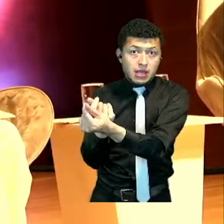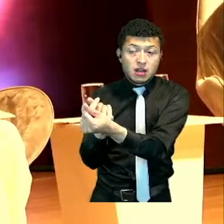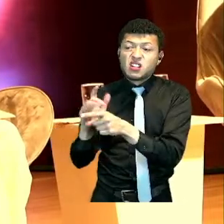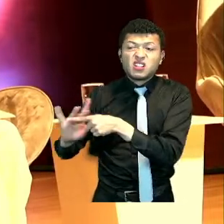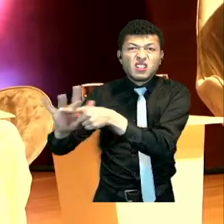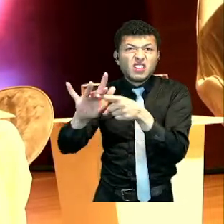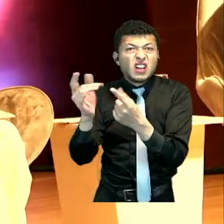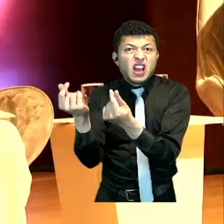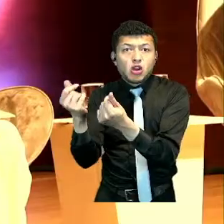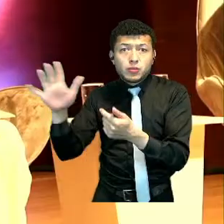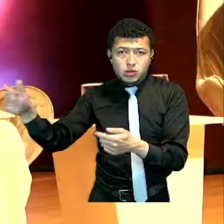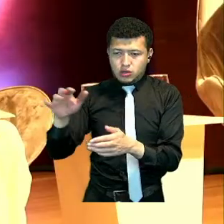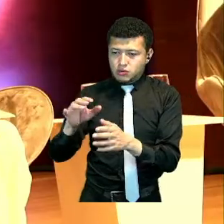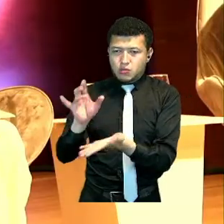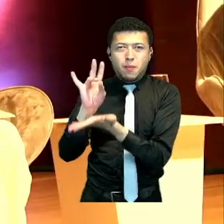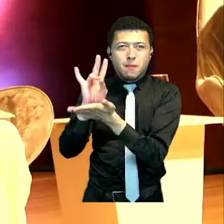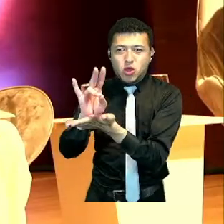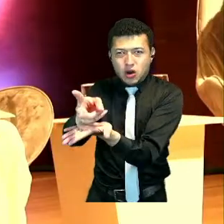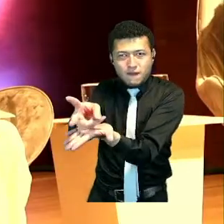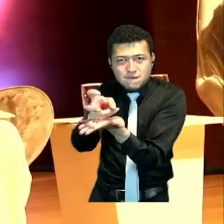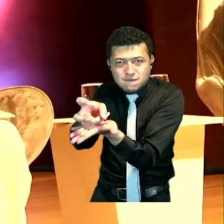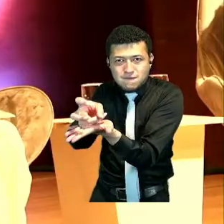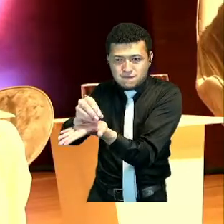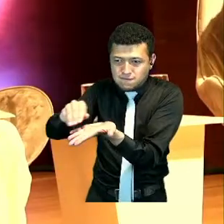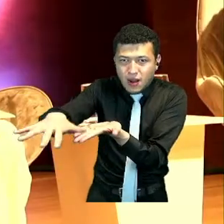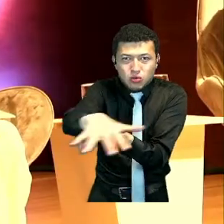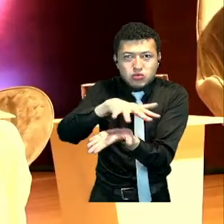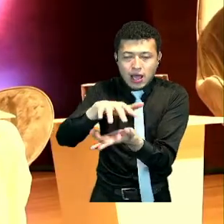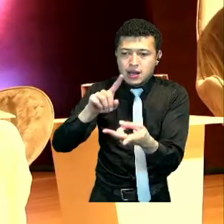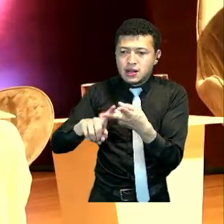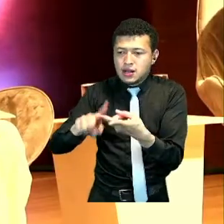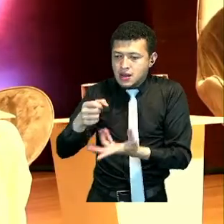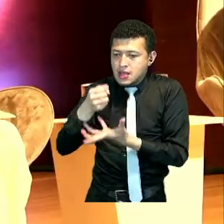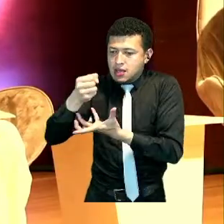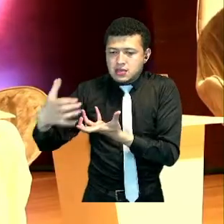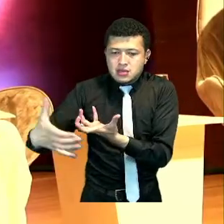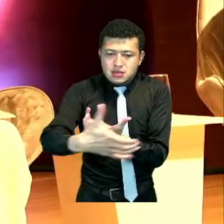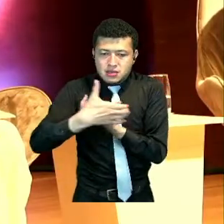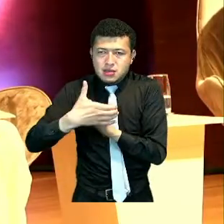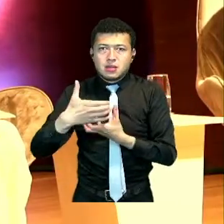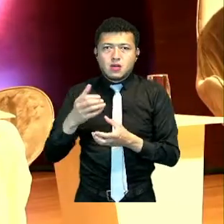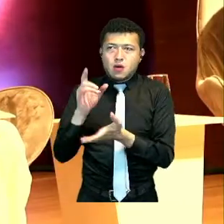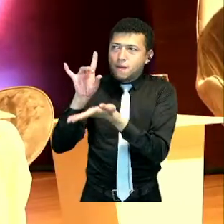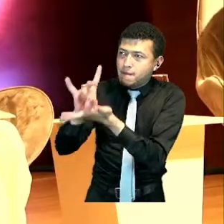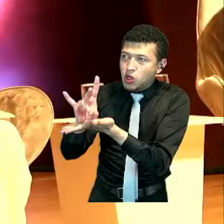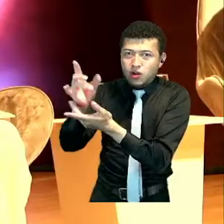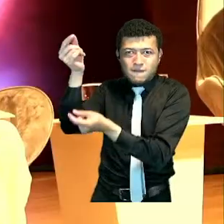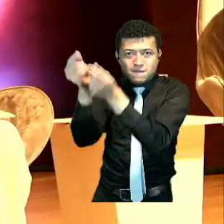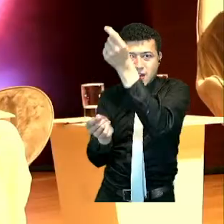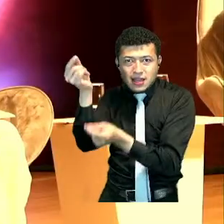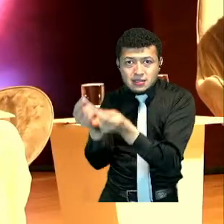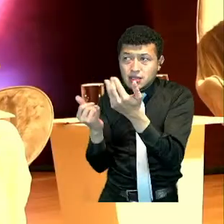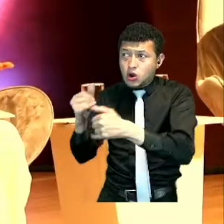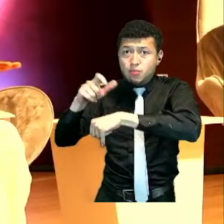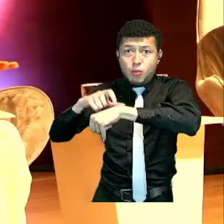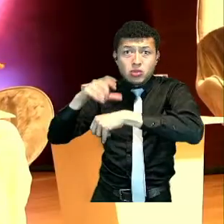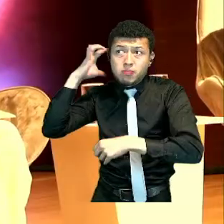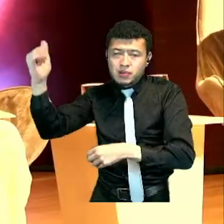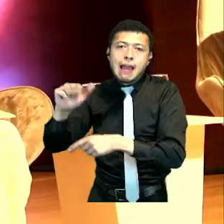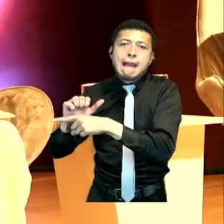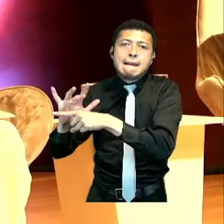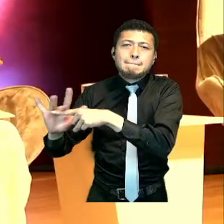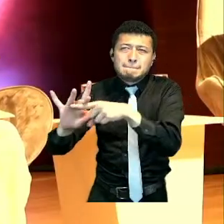We have thought about economic practices that exploit the feudal model, the hacienda model, the current economic system